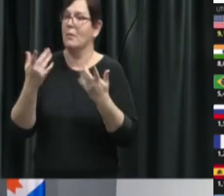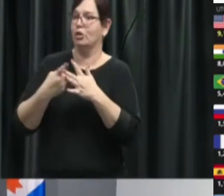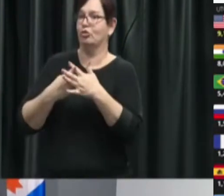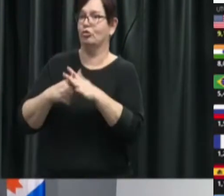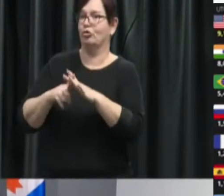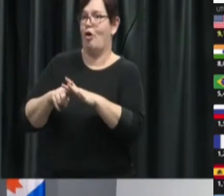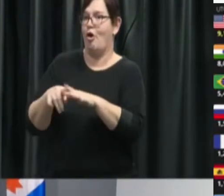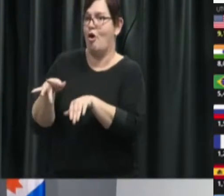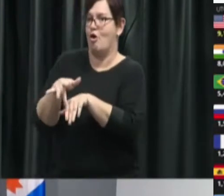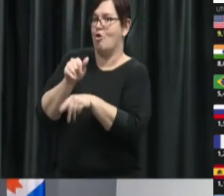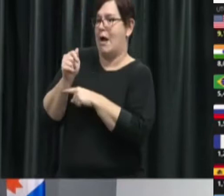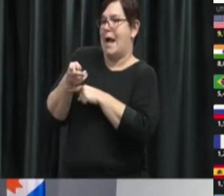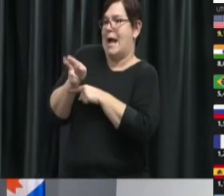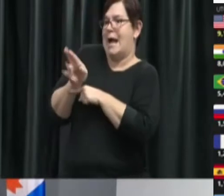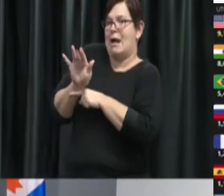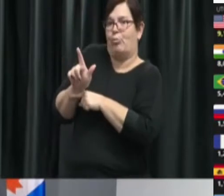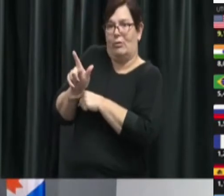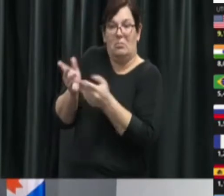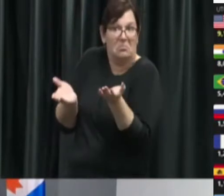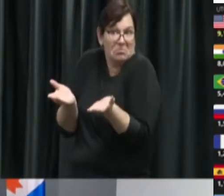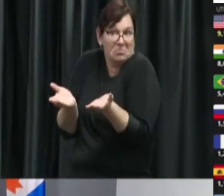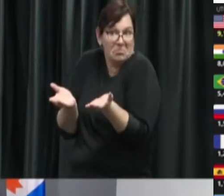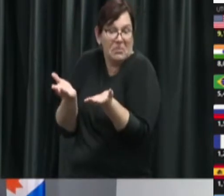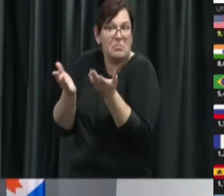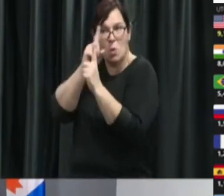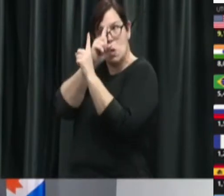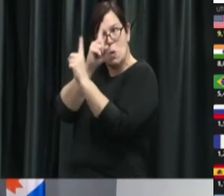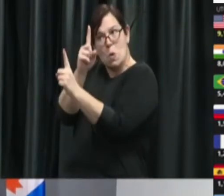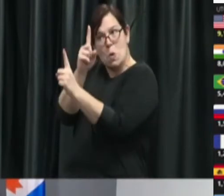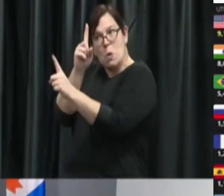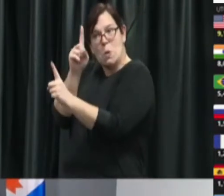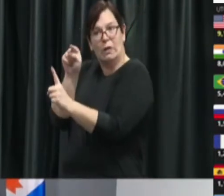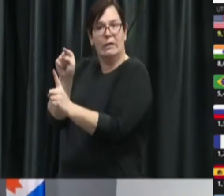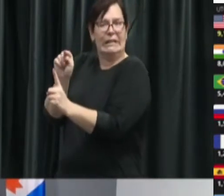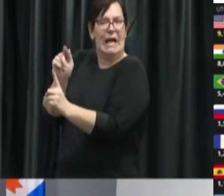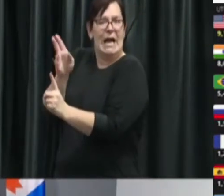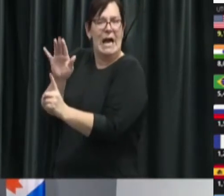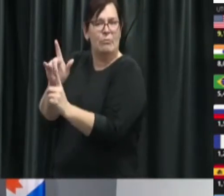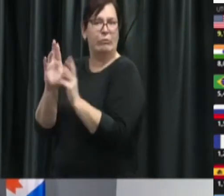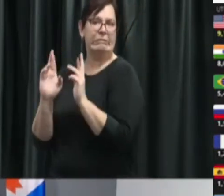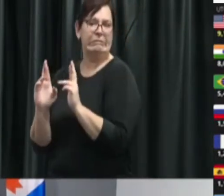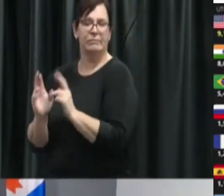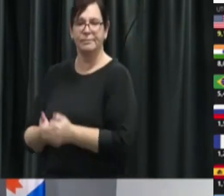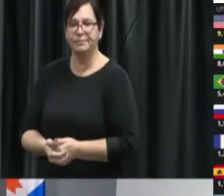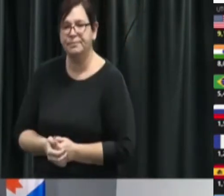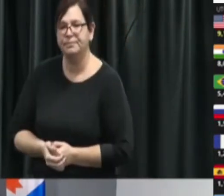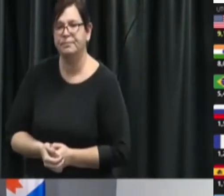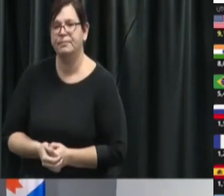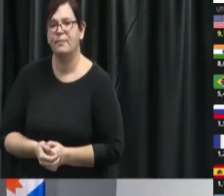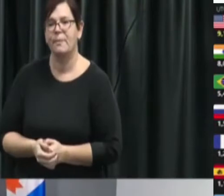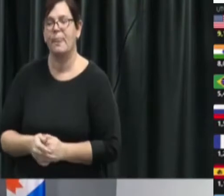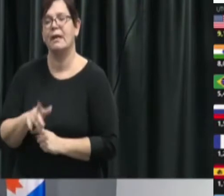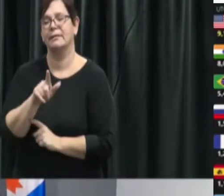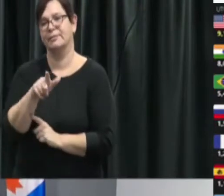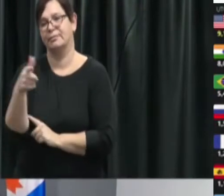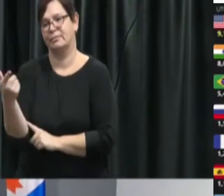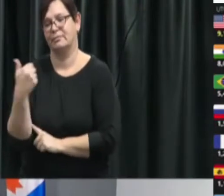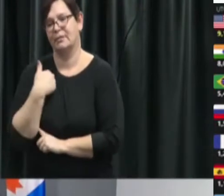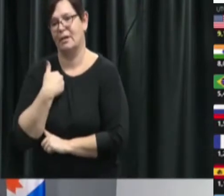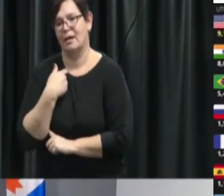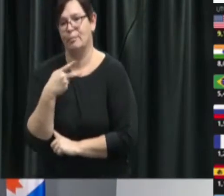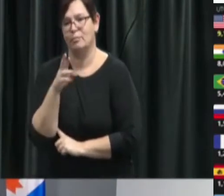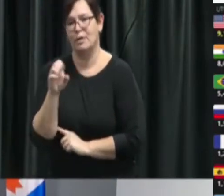the objective. Okay, thank you. We'll go next to John Chidley Hill from the Canadian Press. John, go ahead, please. Mr.